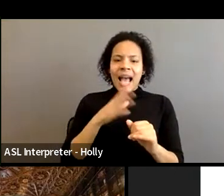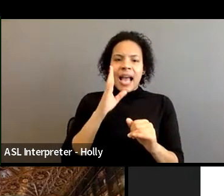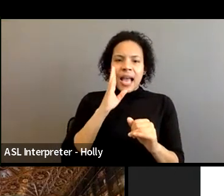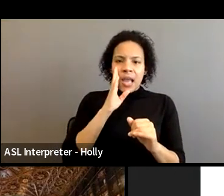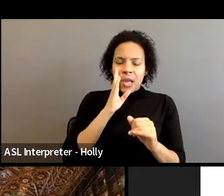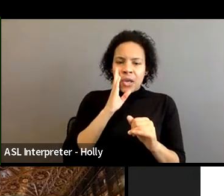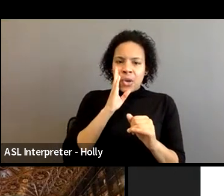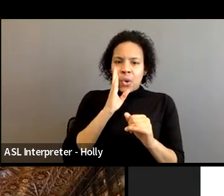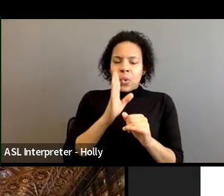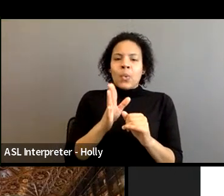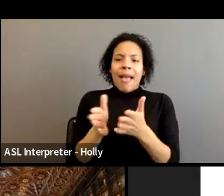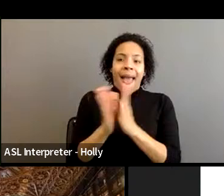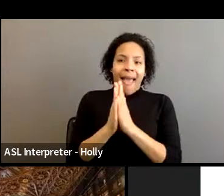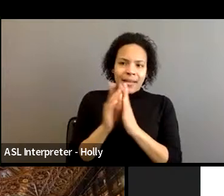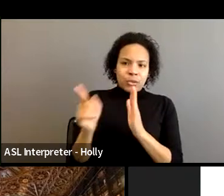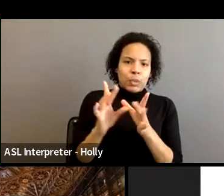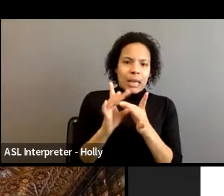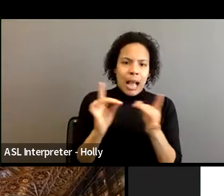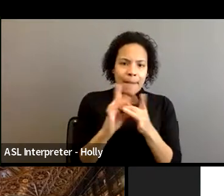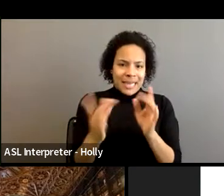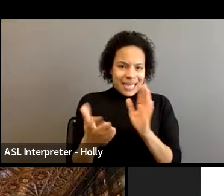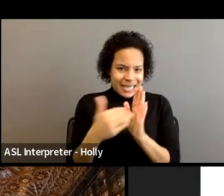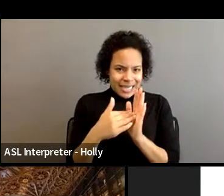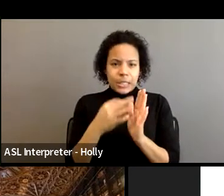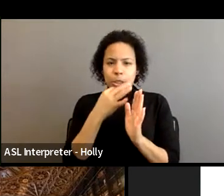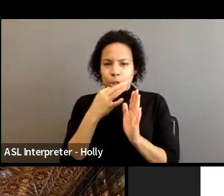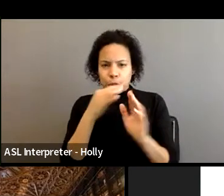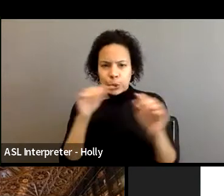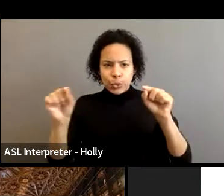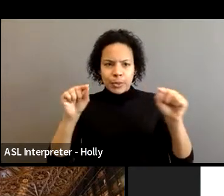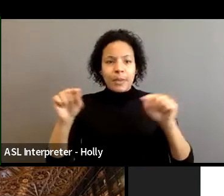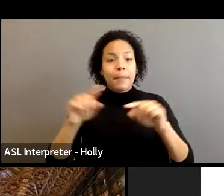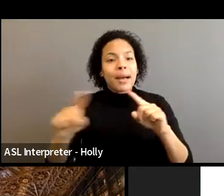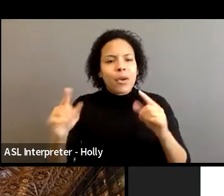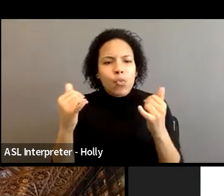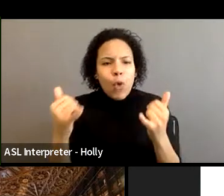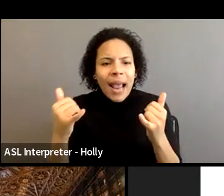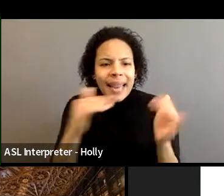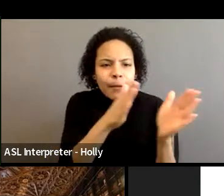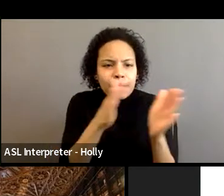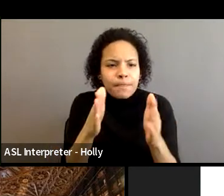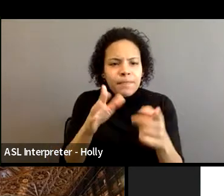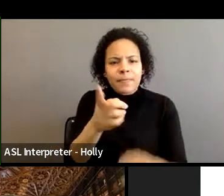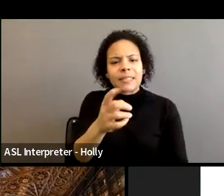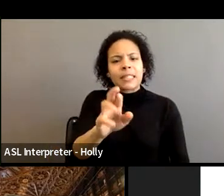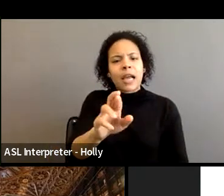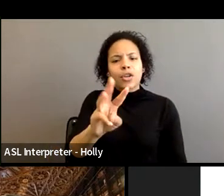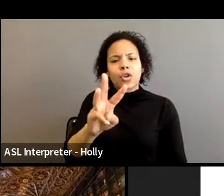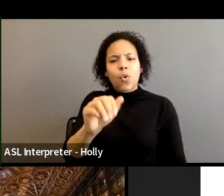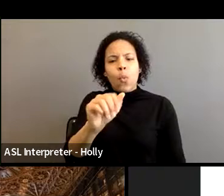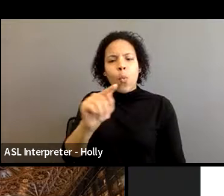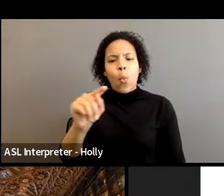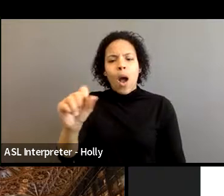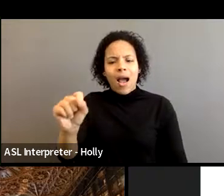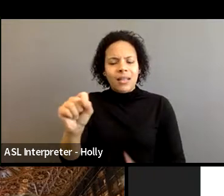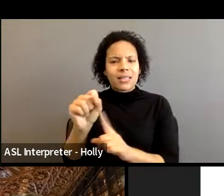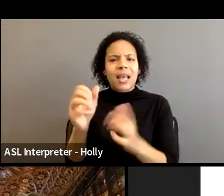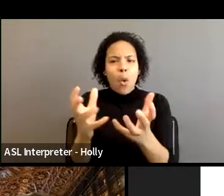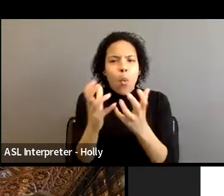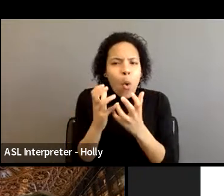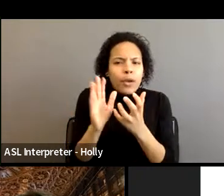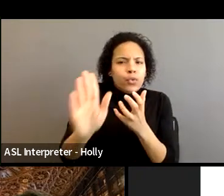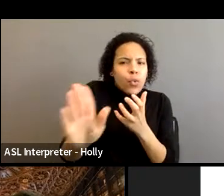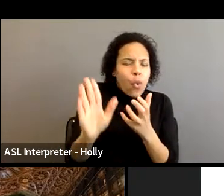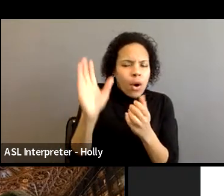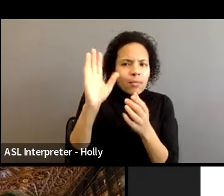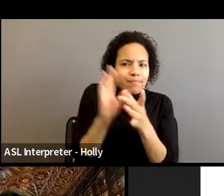But Dr. Watts, I wanted to touch base on a distinctive perspective that Priscilla brought up, and I think